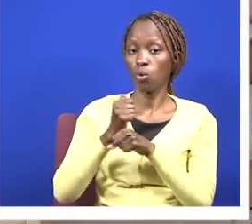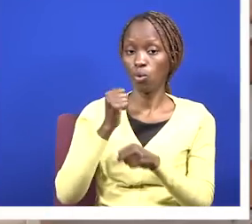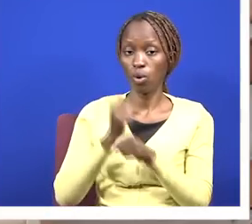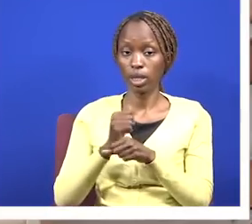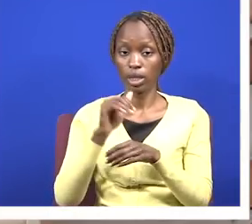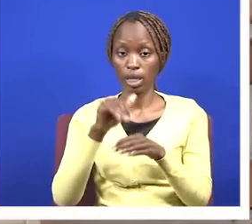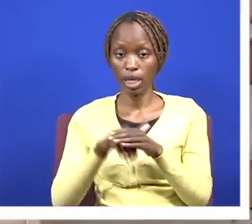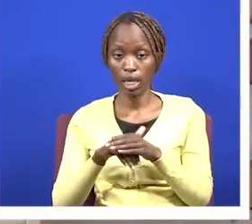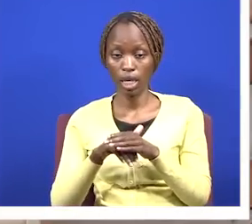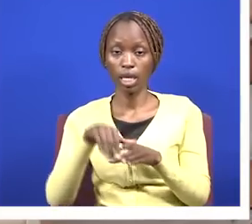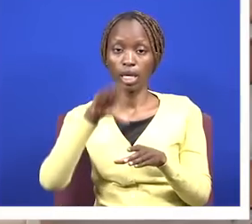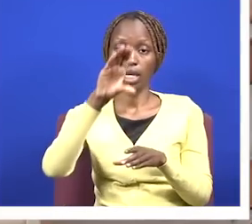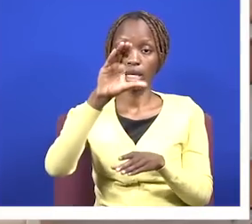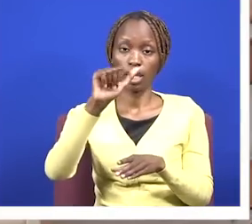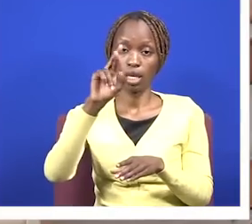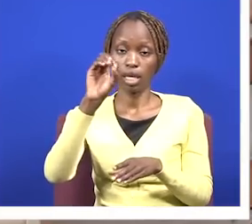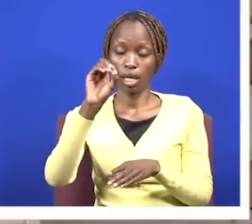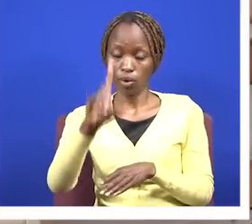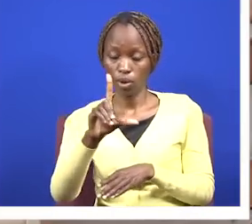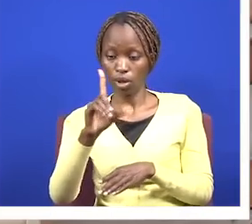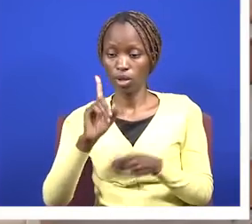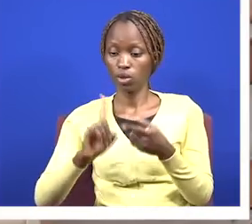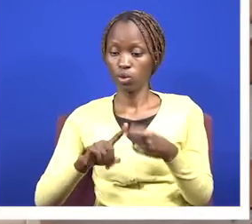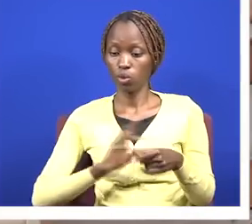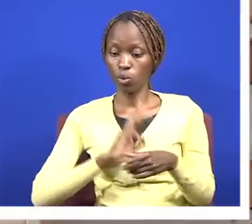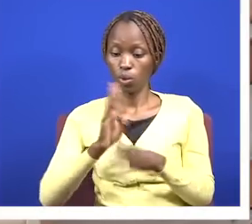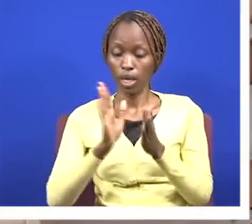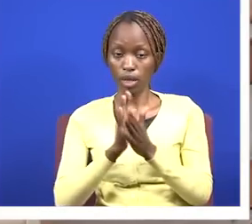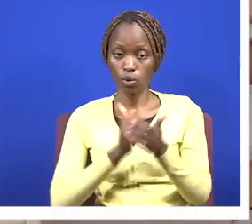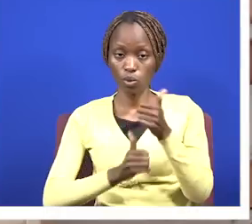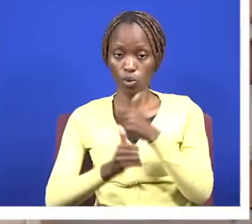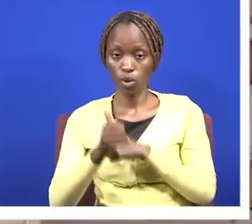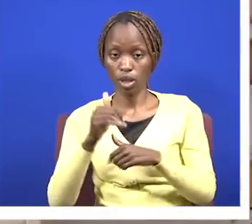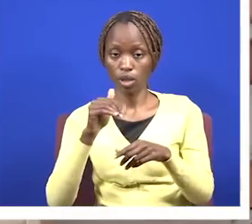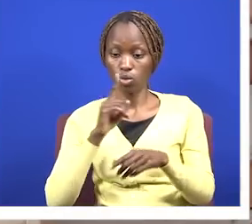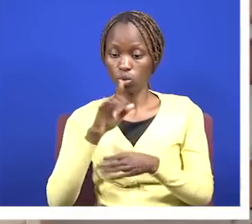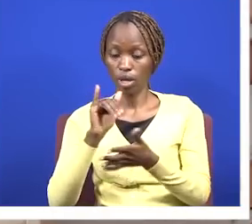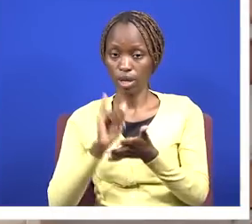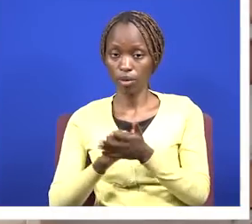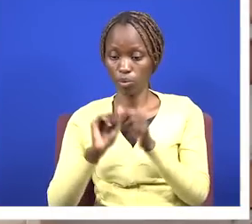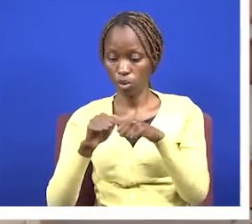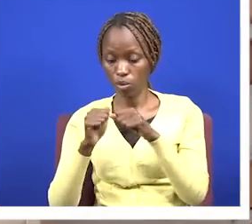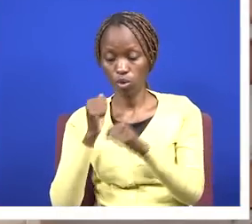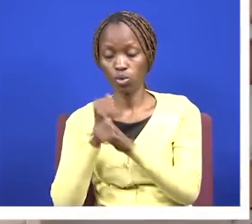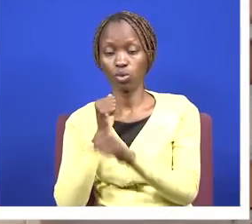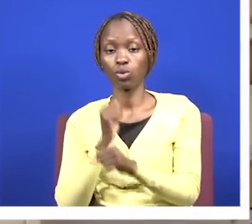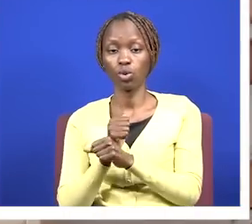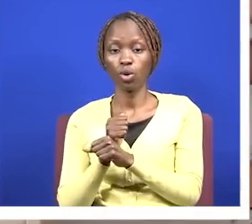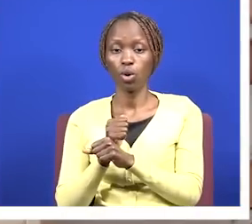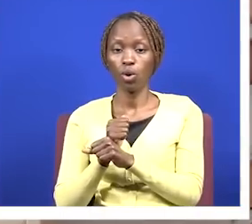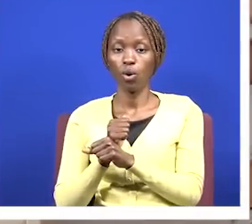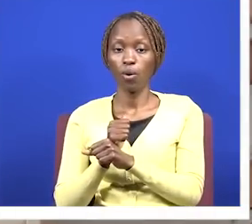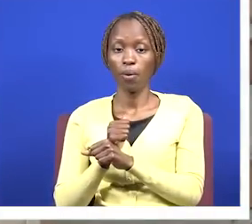how it will read. For it is God who works in Carol to will and